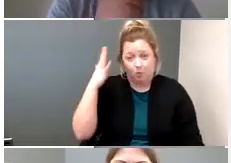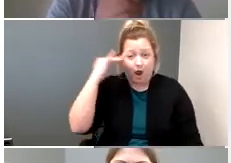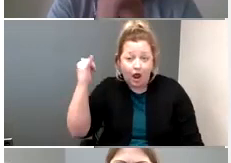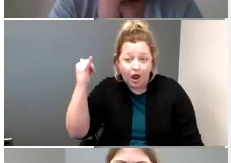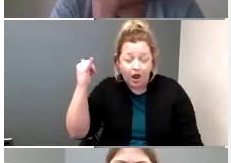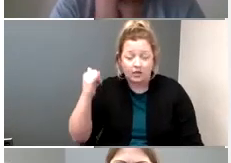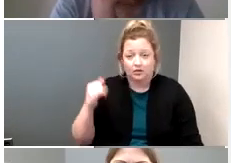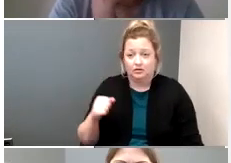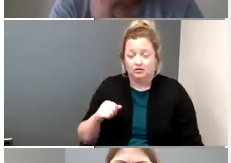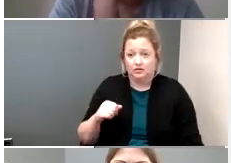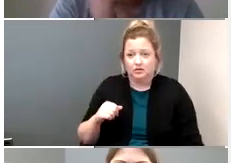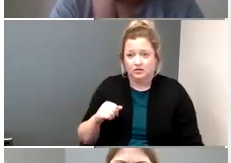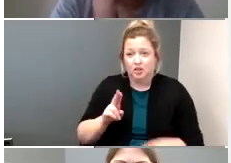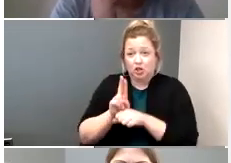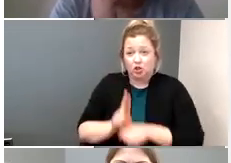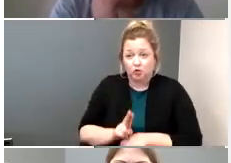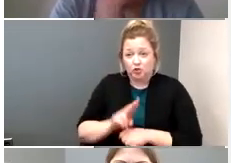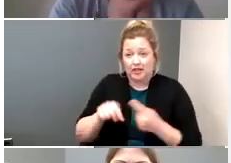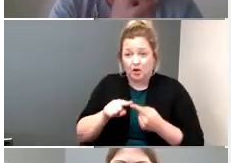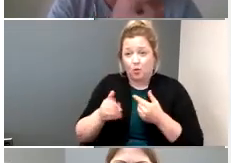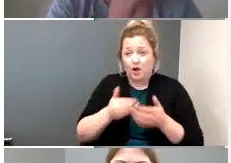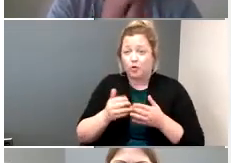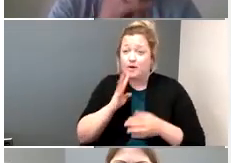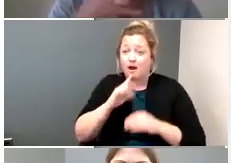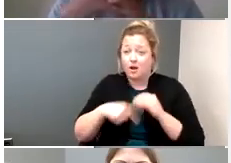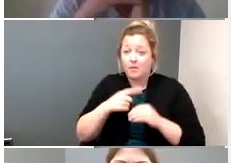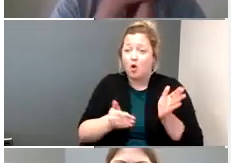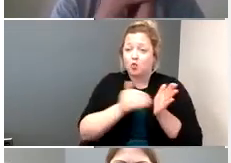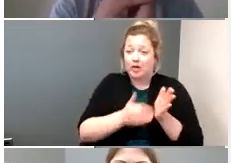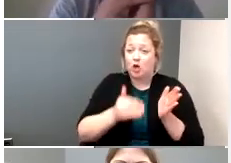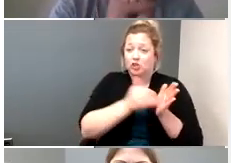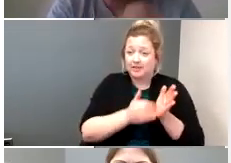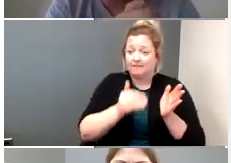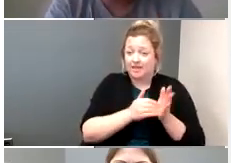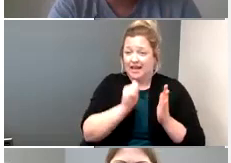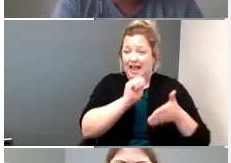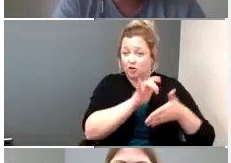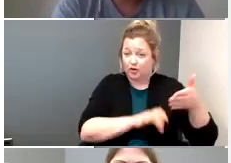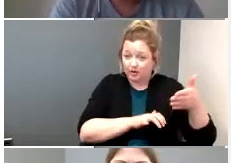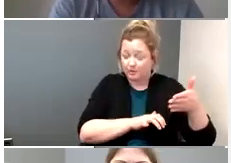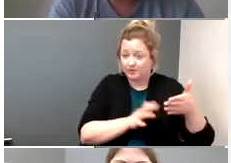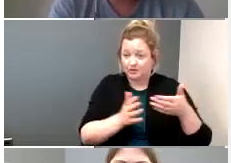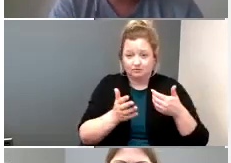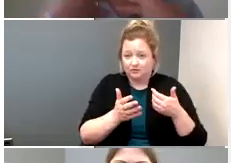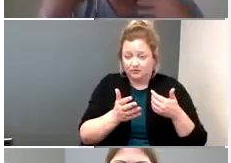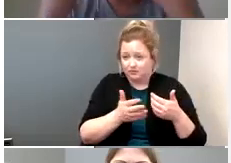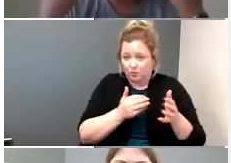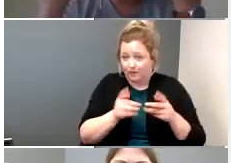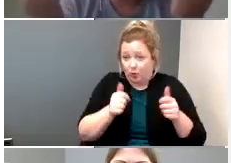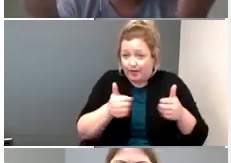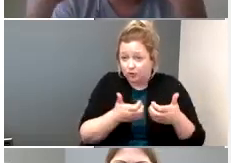Because usually whenever we talk about recursive algorithms, merge sort, quick sort, or whatever searching algorithms, usually